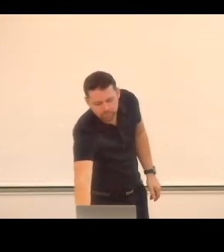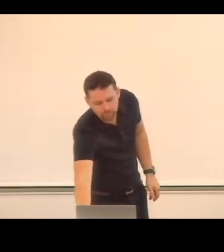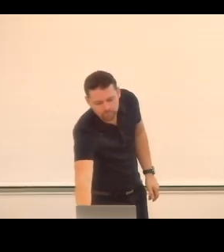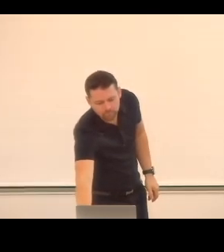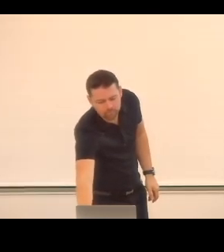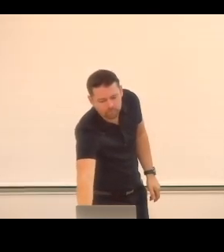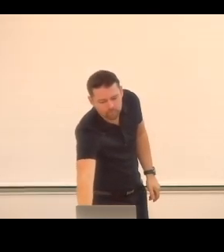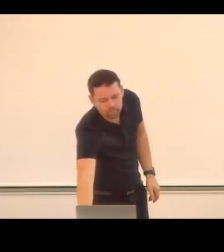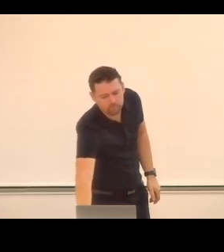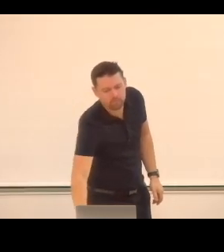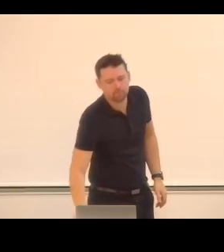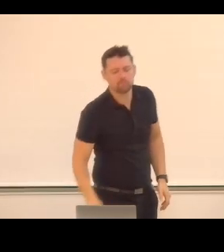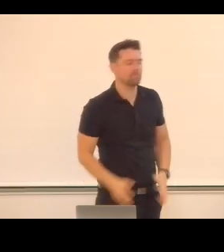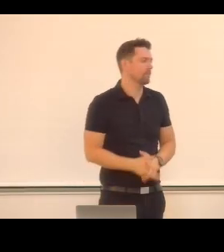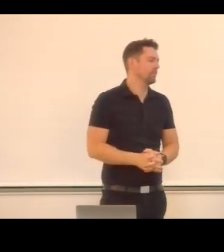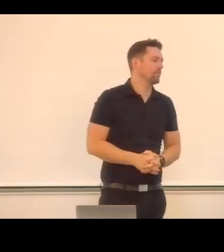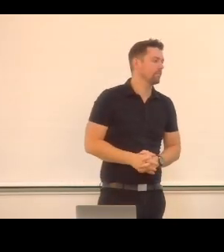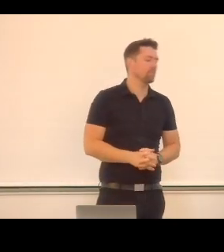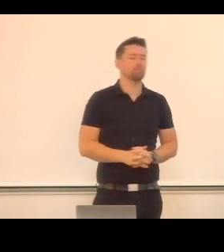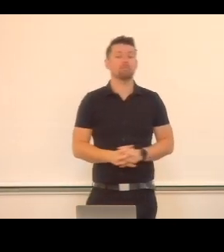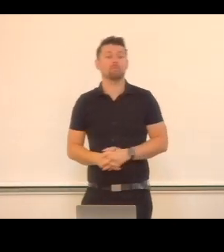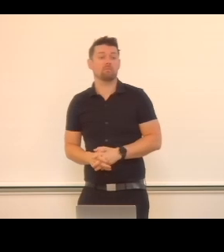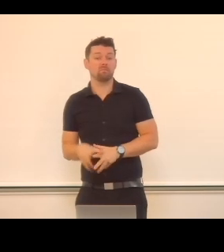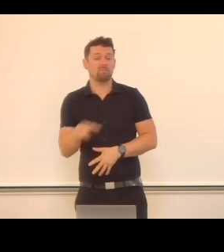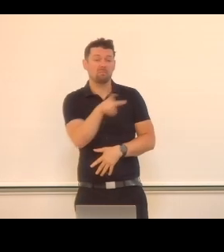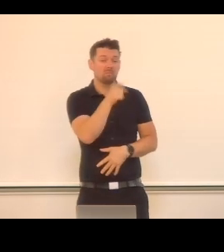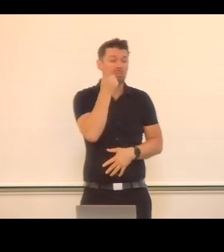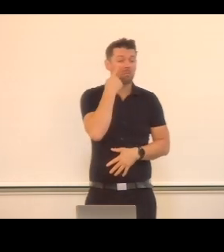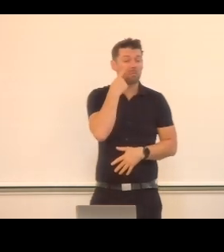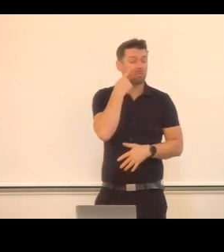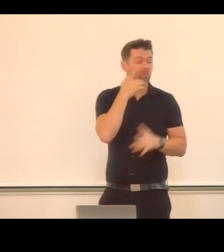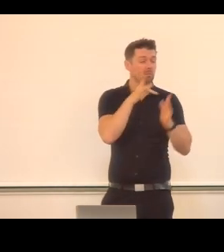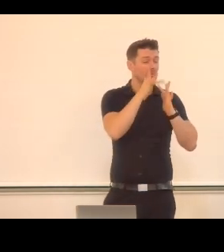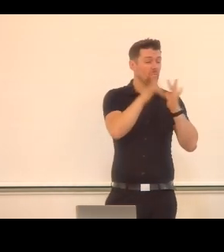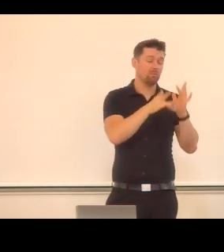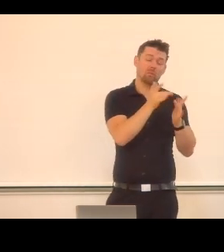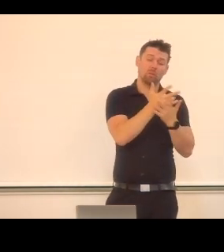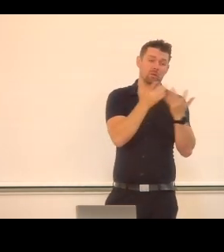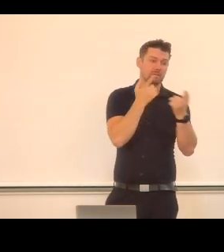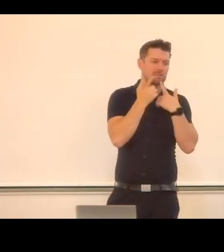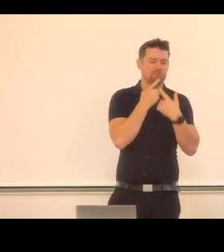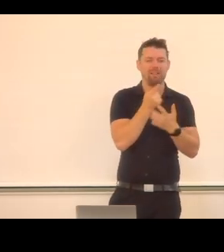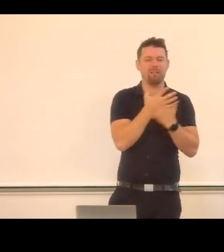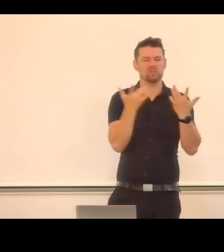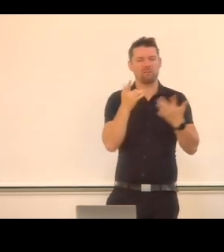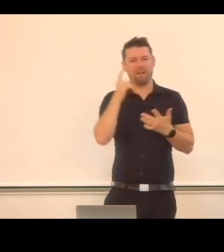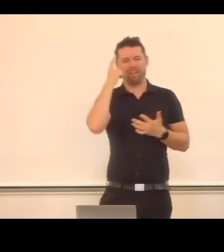And it's interesting. So you can find articles about HMP out there. There's been conspiracy theorists